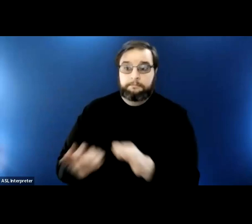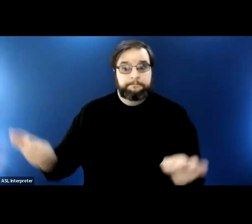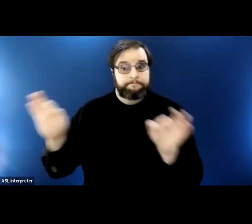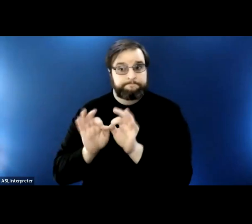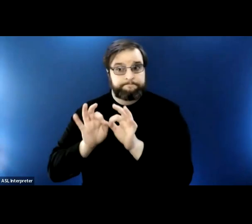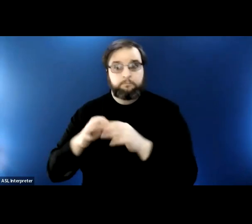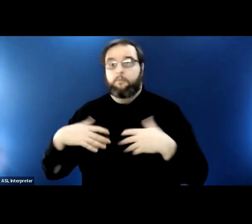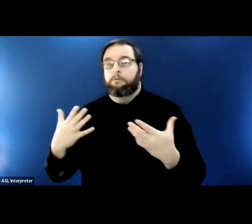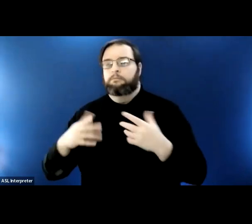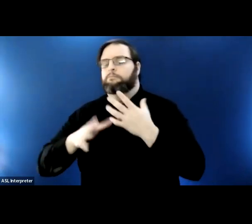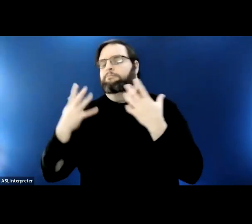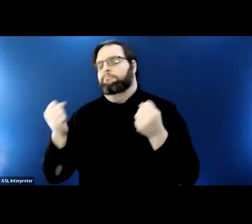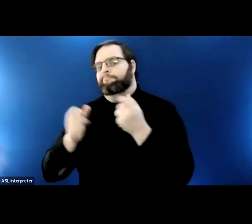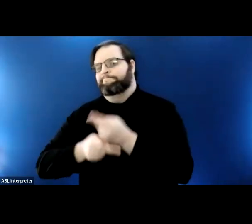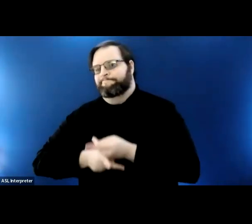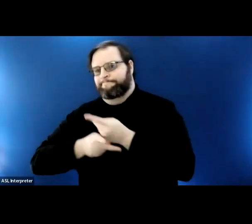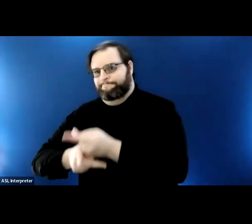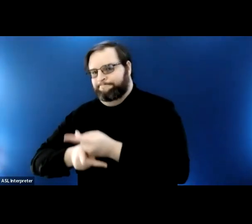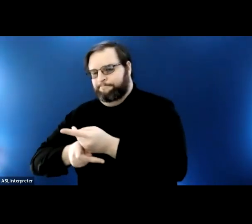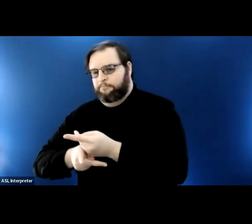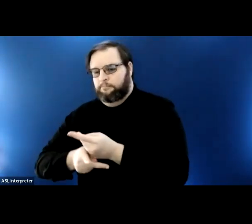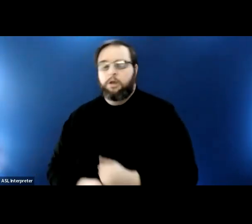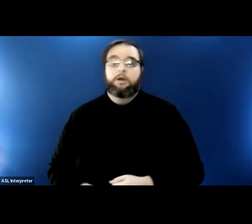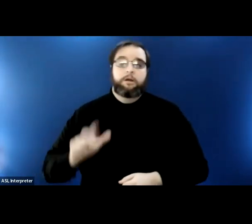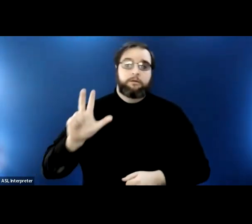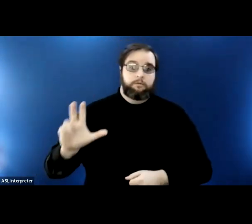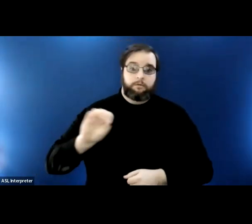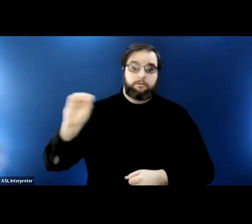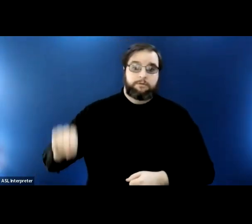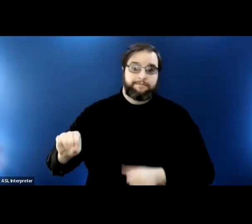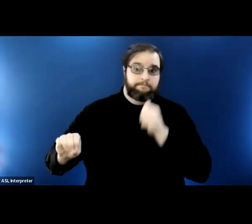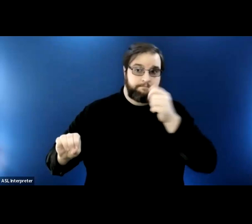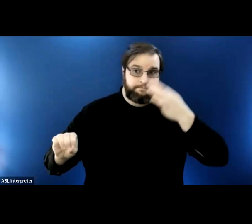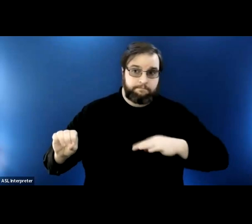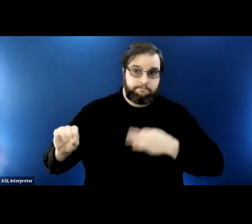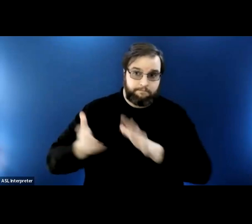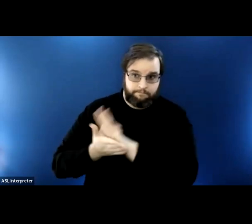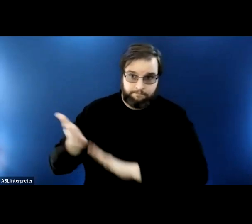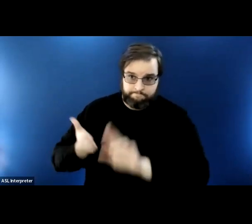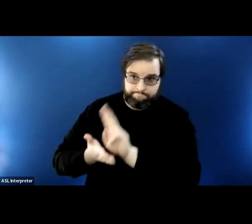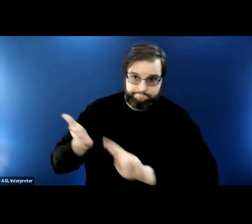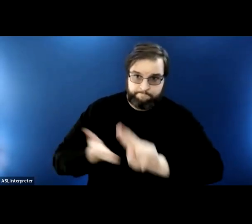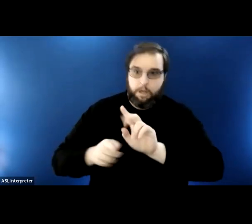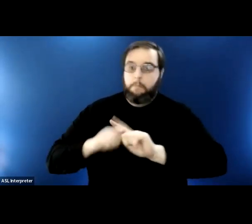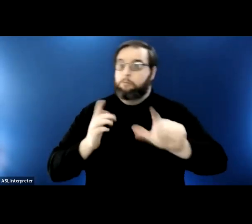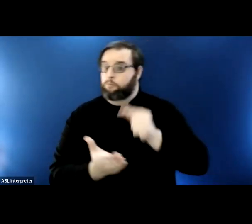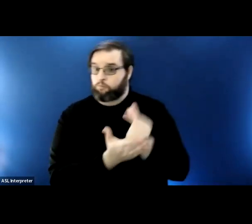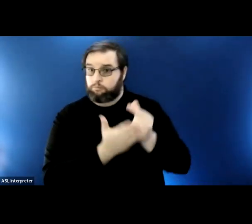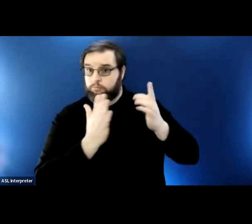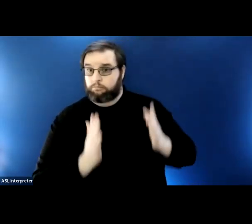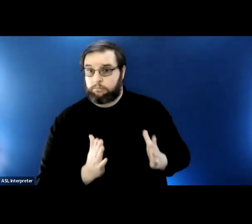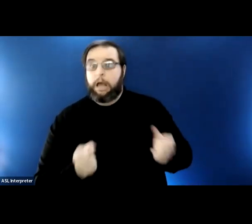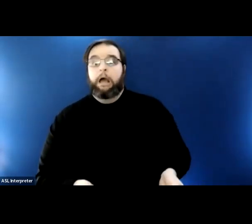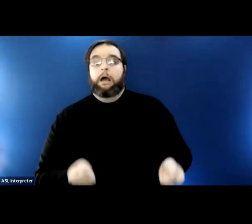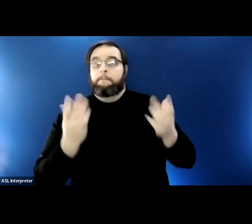healthcare. We comprise only 3% of nonprofit colleges and universities, yet we graduate nearly 20% of